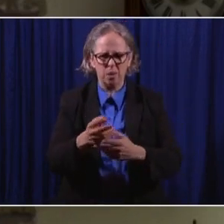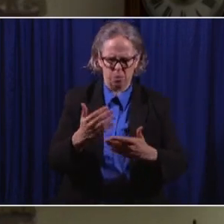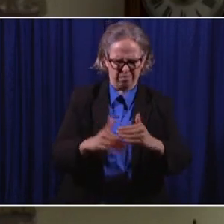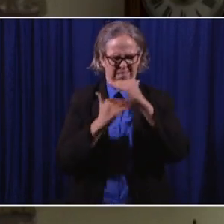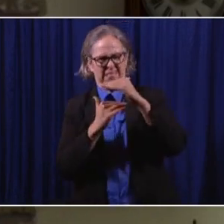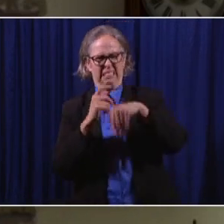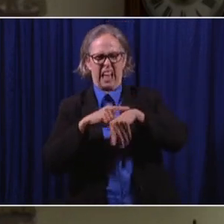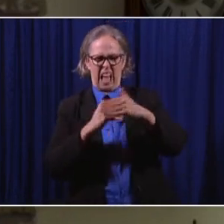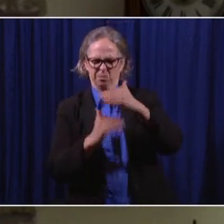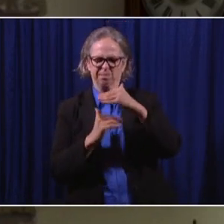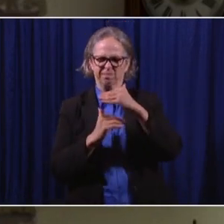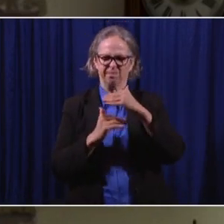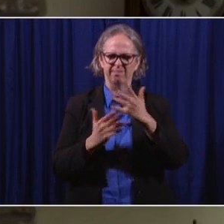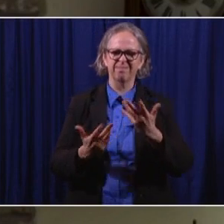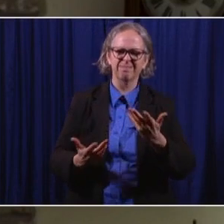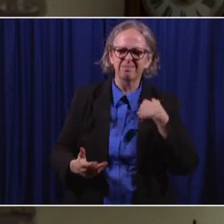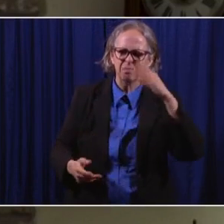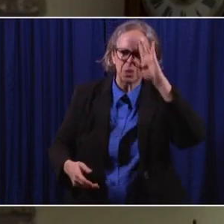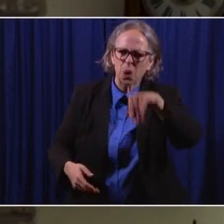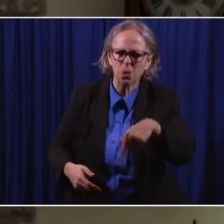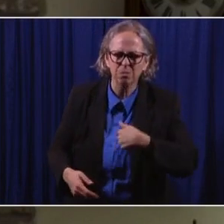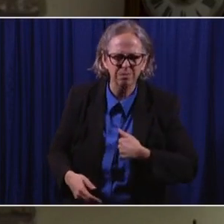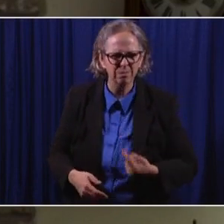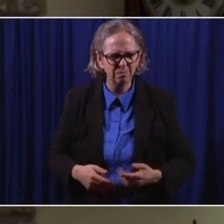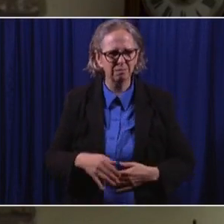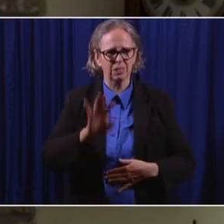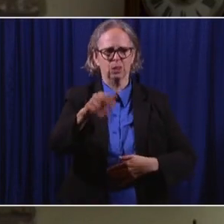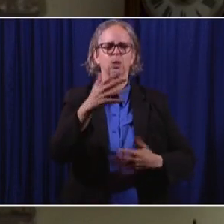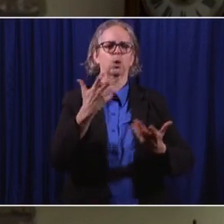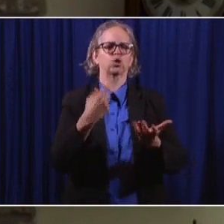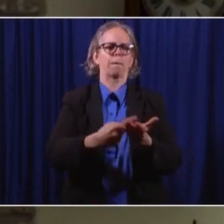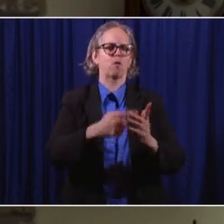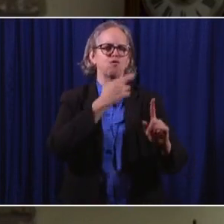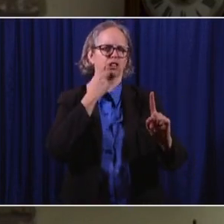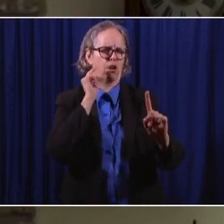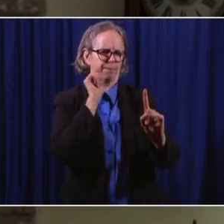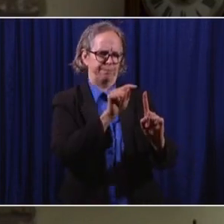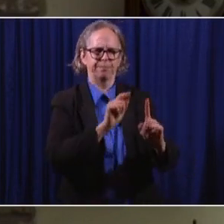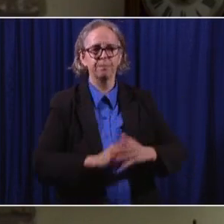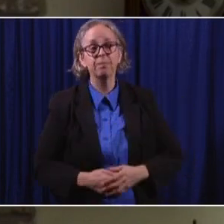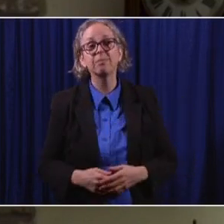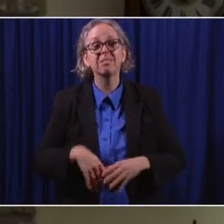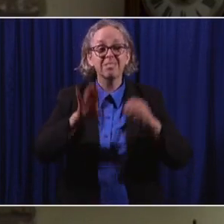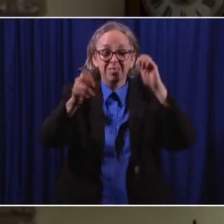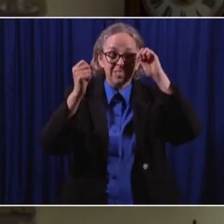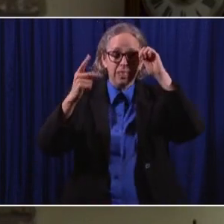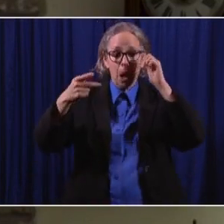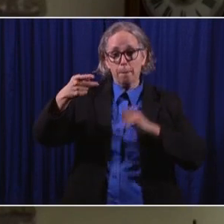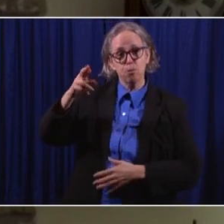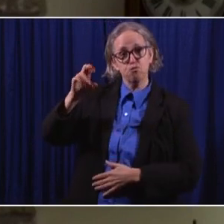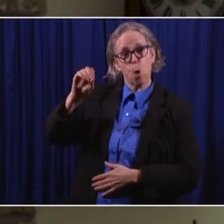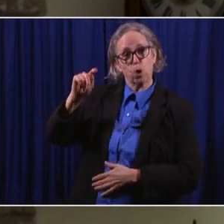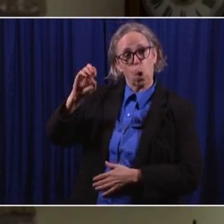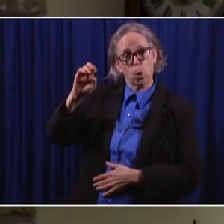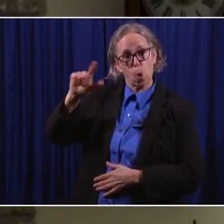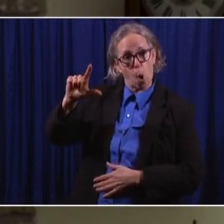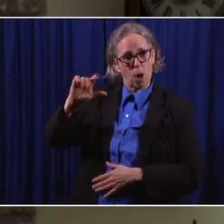out one thing starting with restaurants. The restaurant protocol was put together by people who run restaurants.